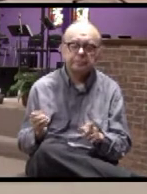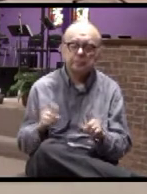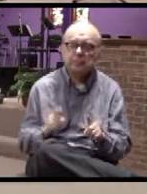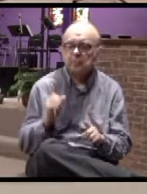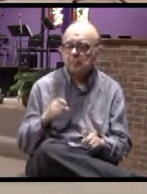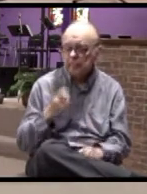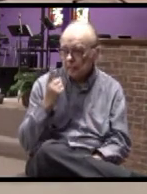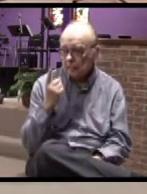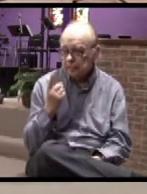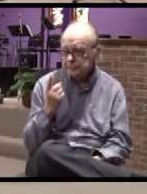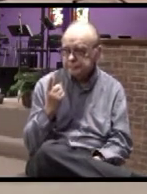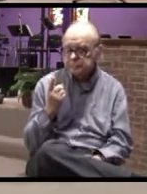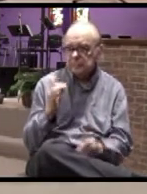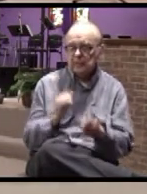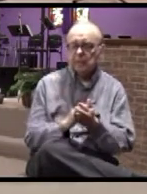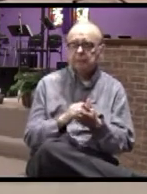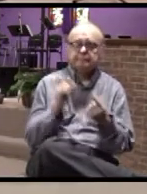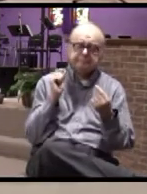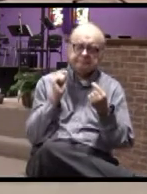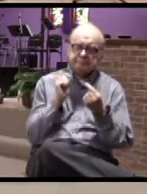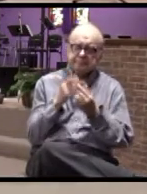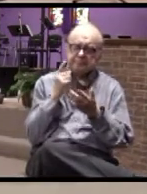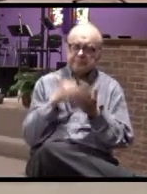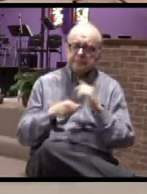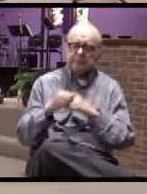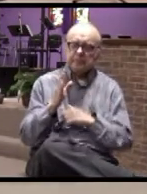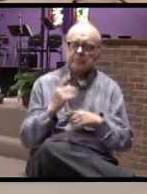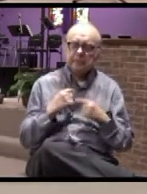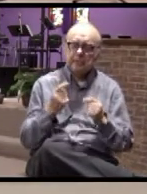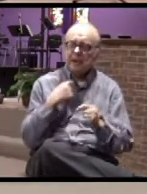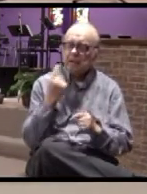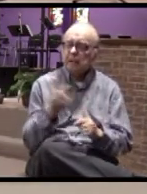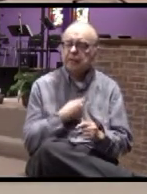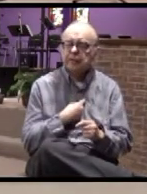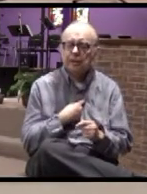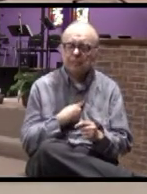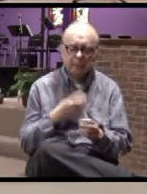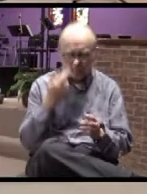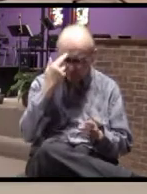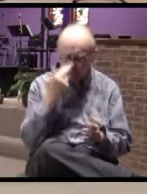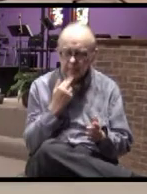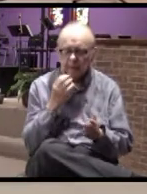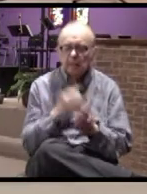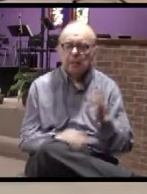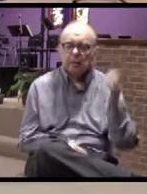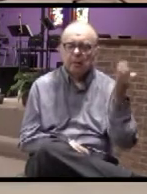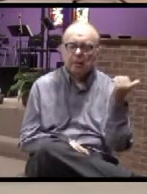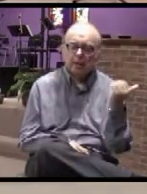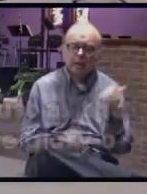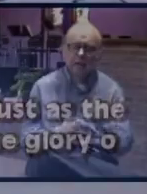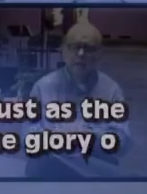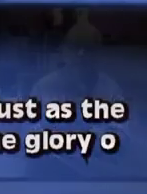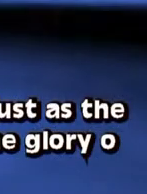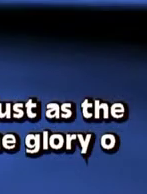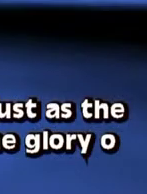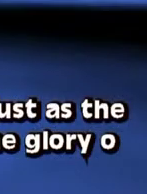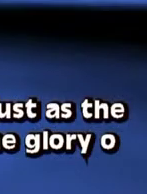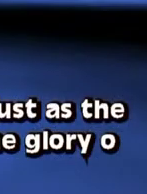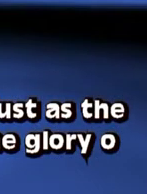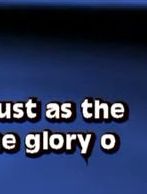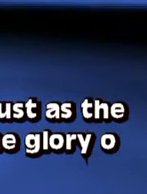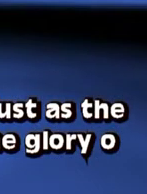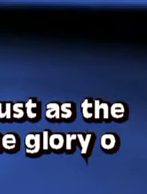need to understand is exactly what God is trying to tell us. Romans chapter 15 and verse number 7 says this,